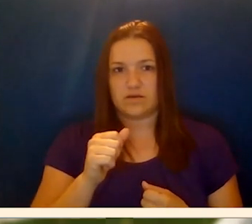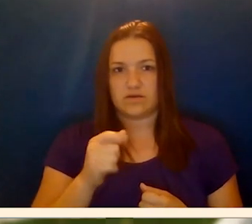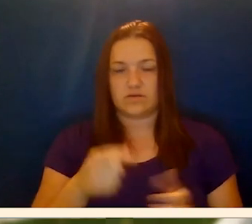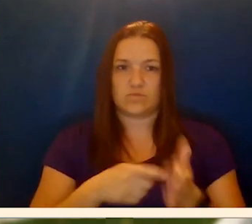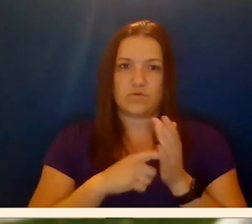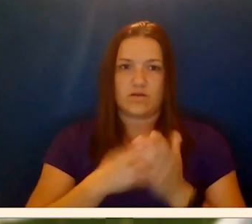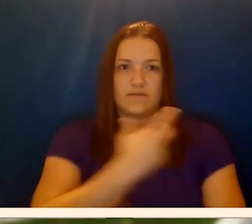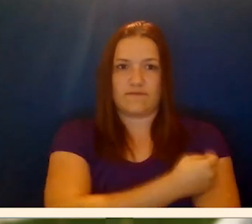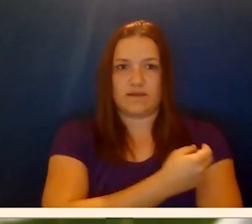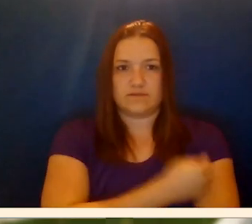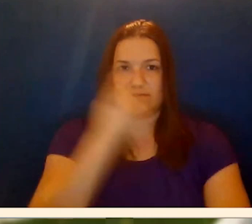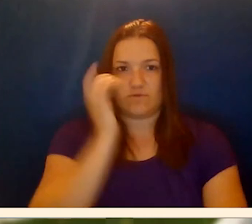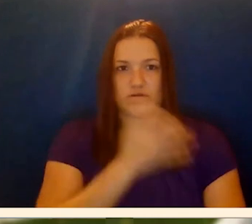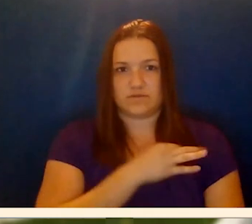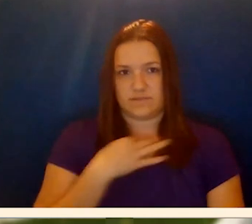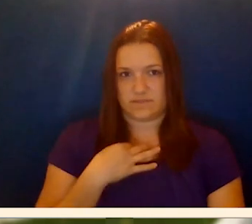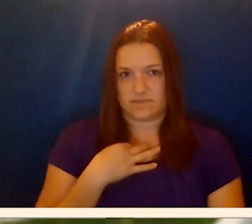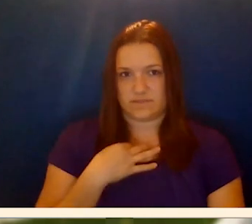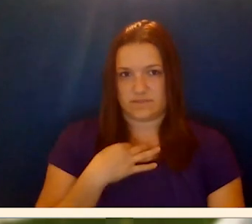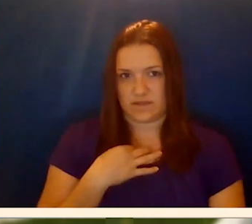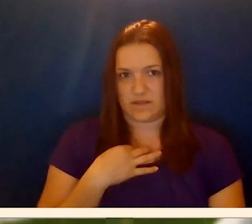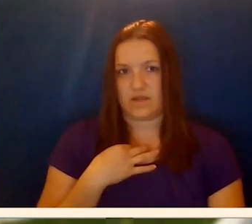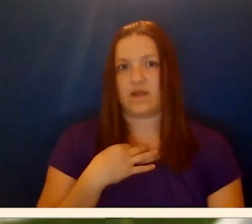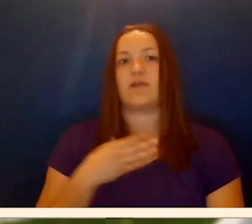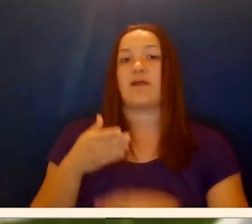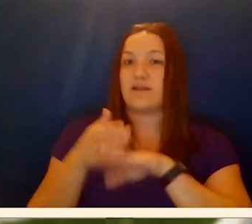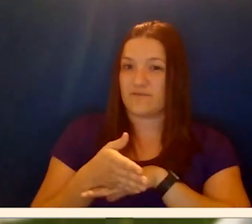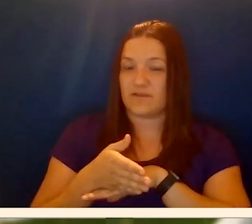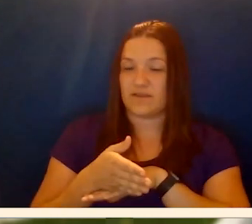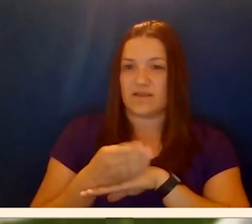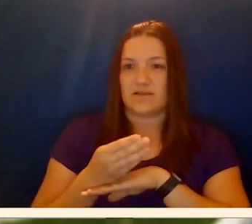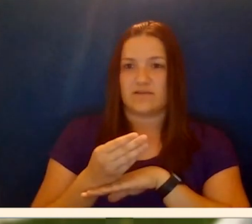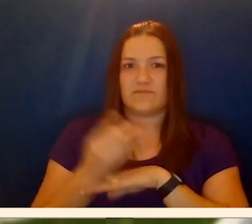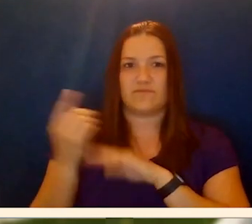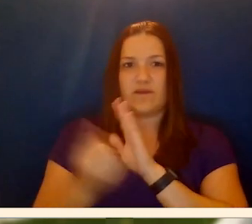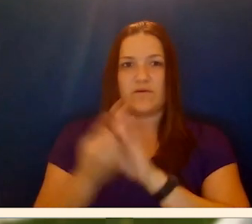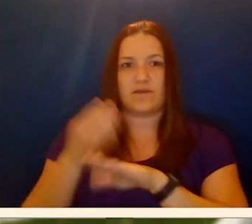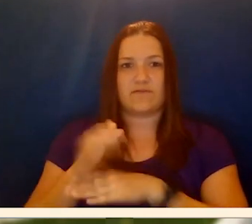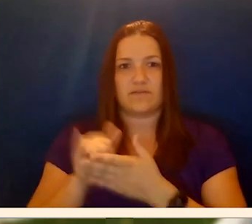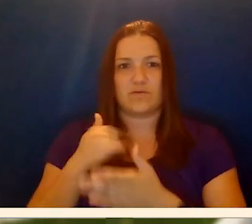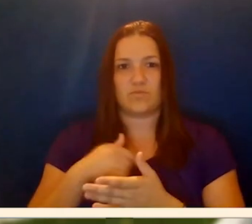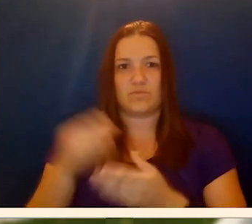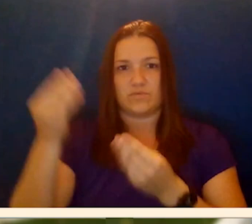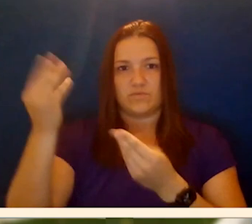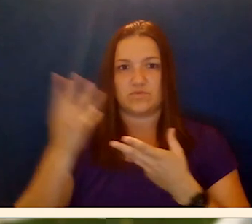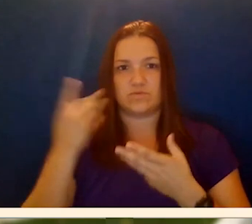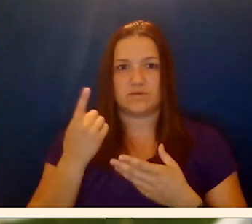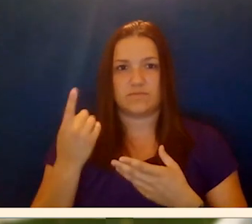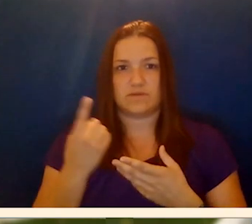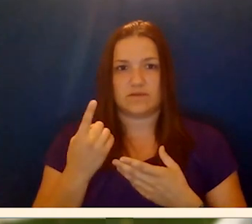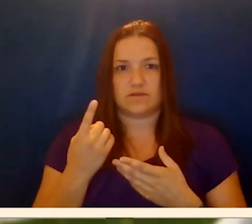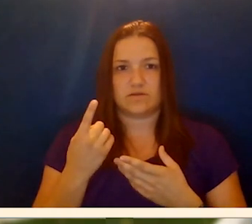vaccine for our employees. And right after that, probably a couple of hours after that, we got word that something